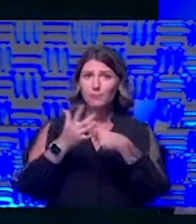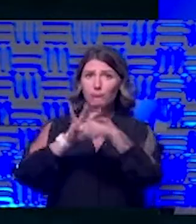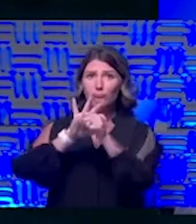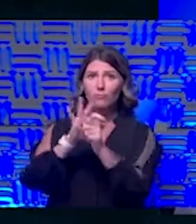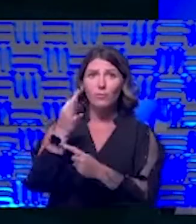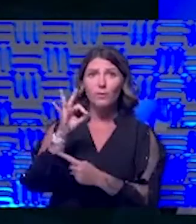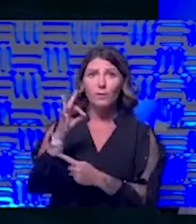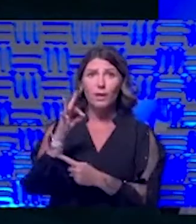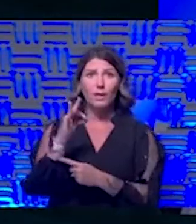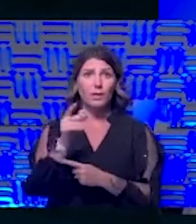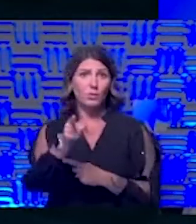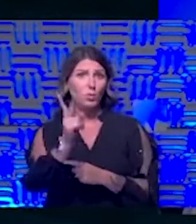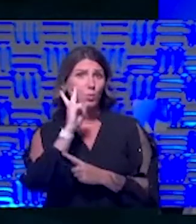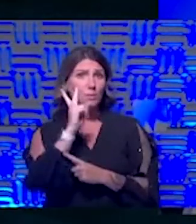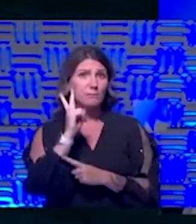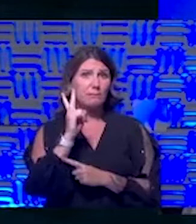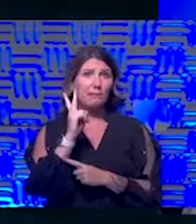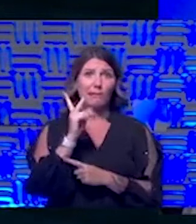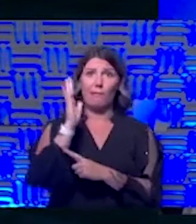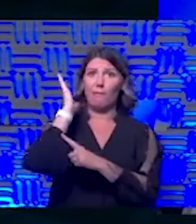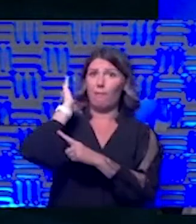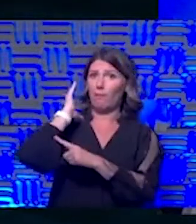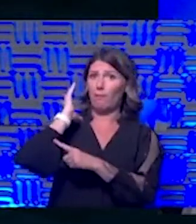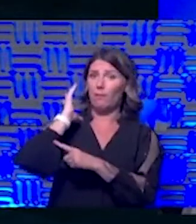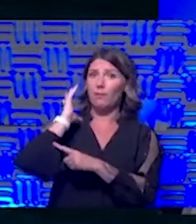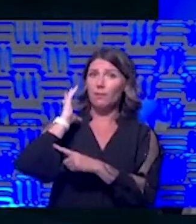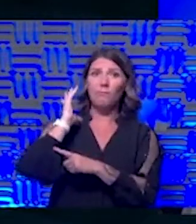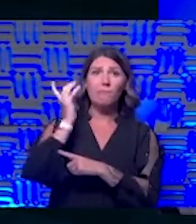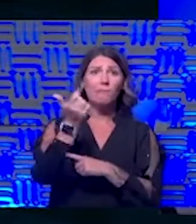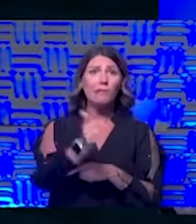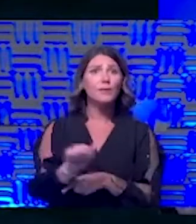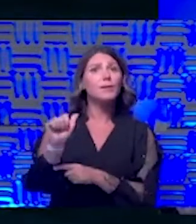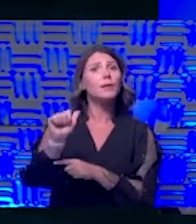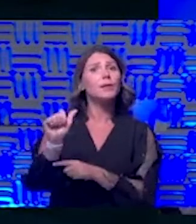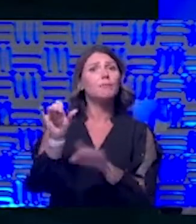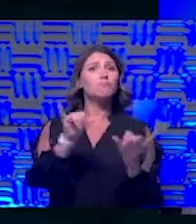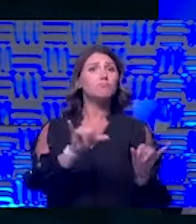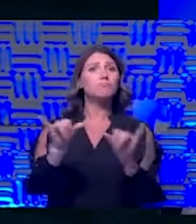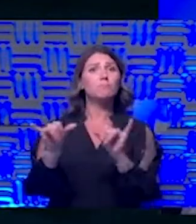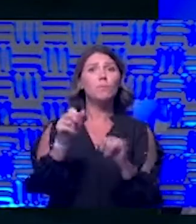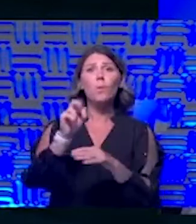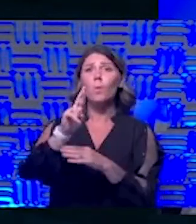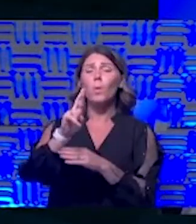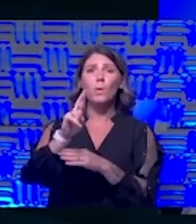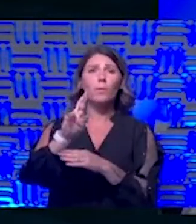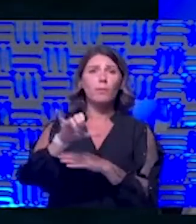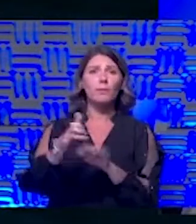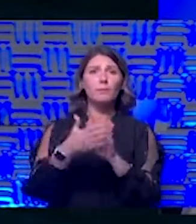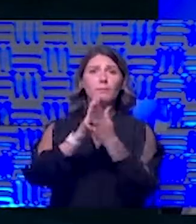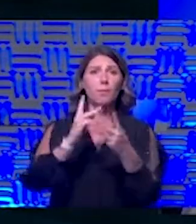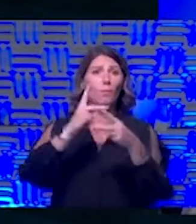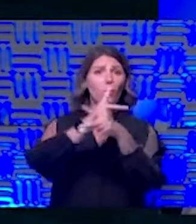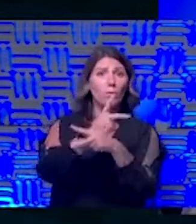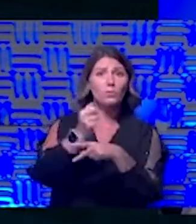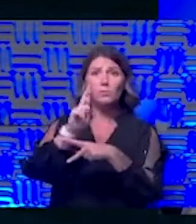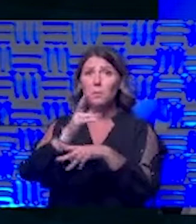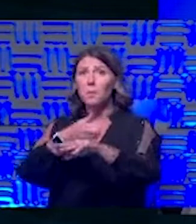seen historically working with your group, any similarities or things that has made this worse or better?